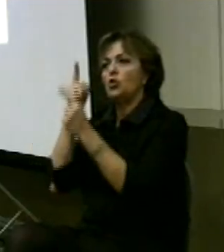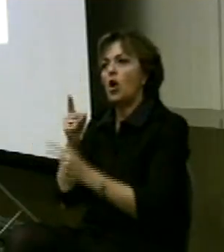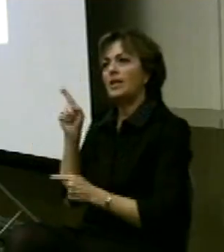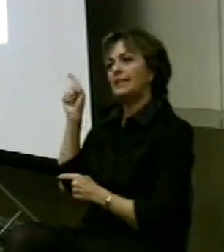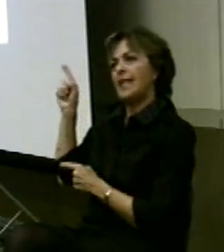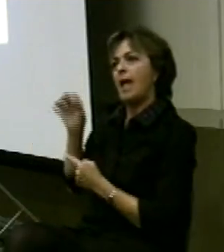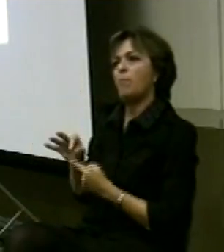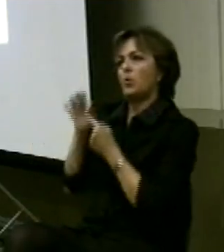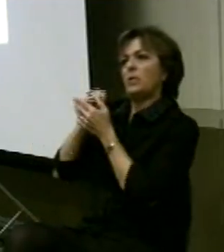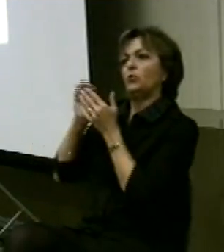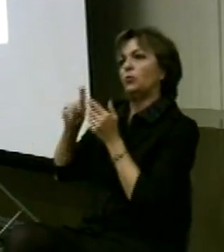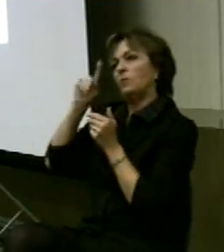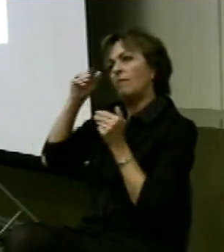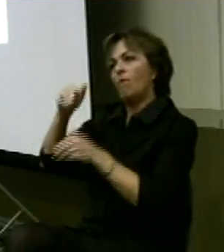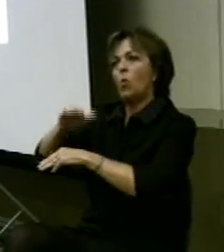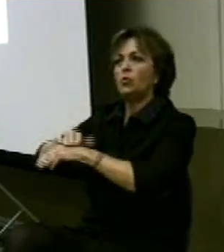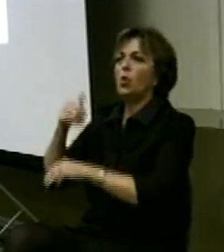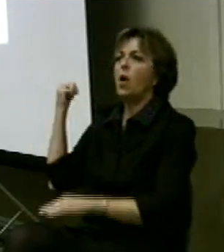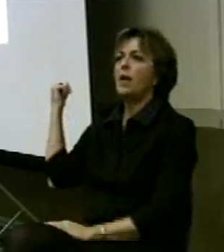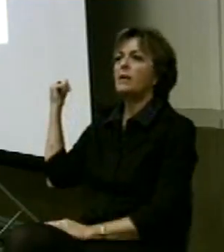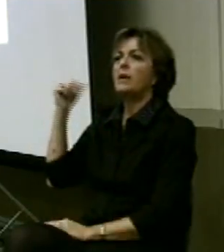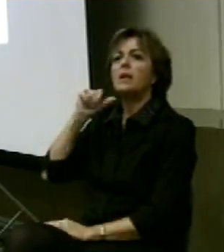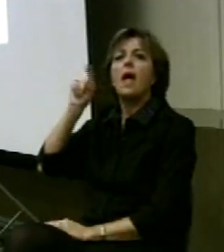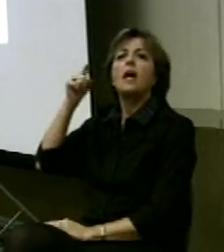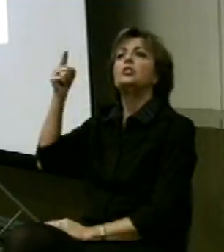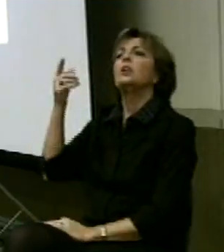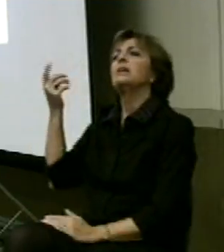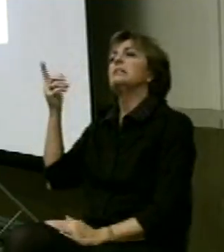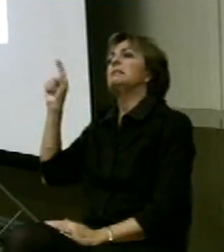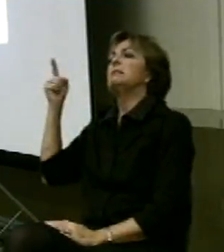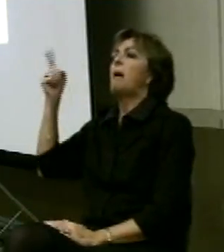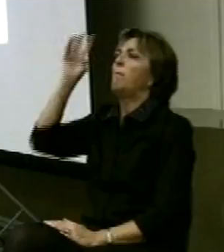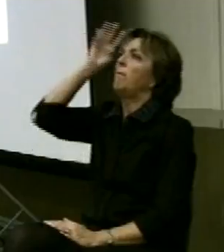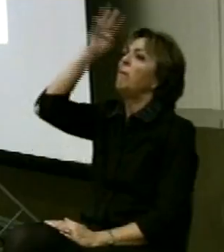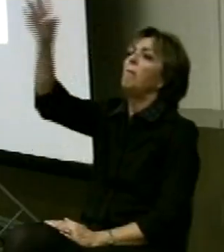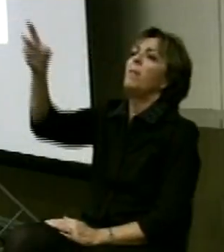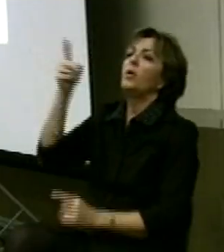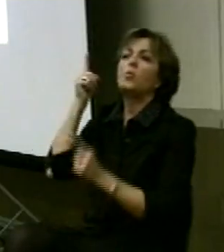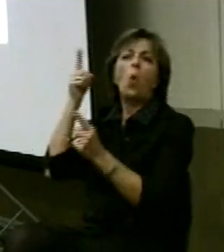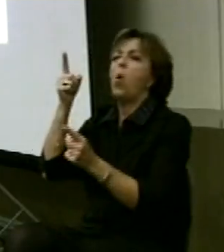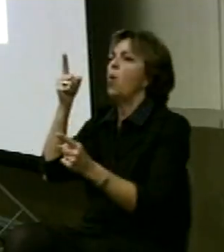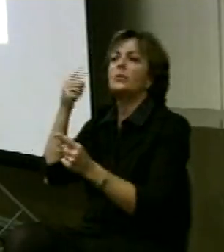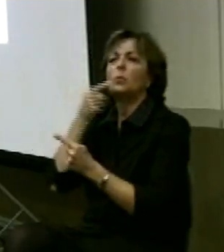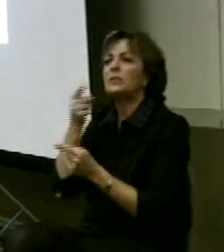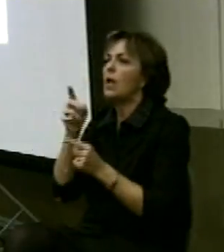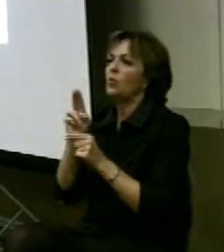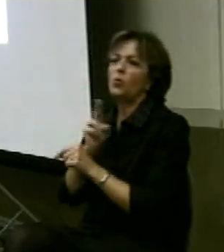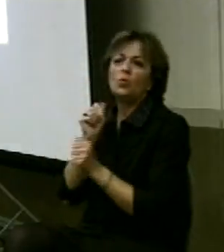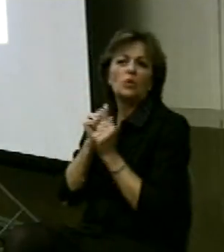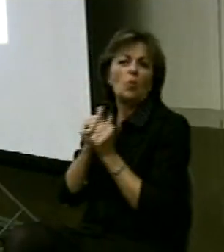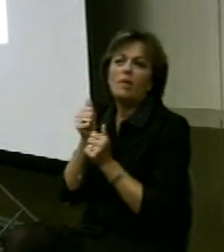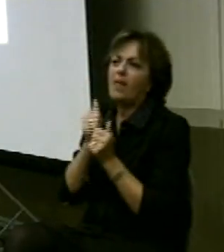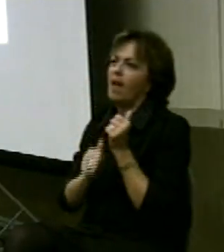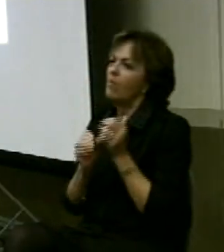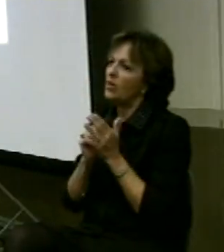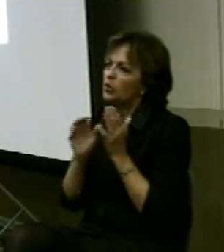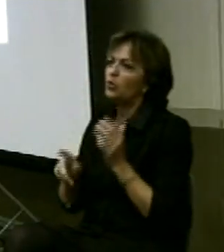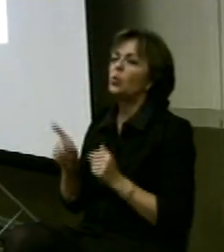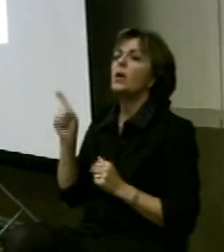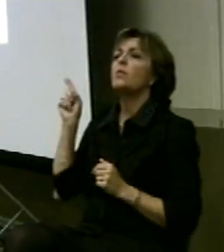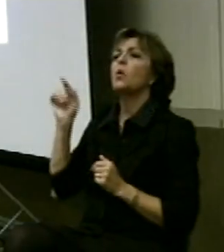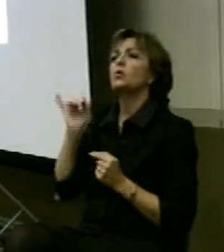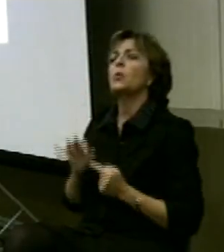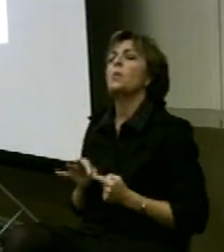really focusing on. These are not just an arbitrary set of goals that we're trying to tell you to use with every student. These are